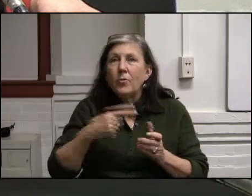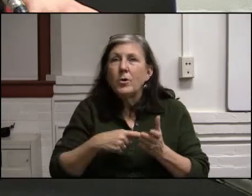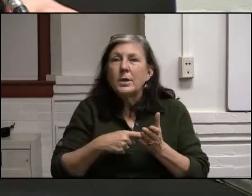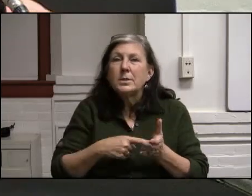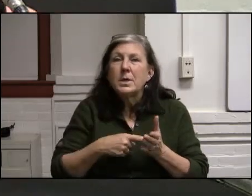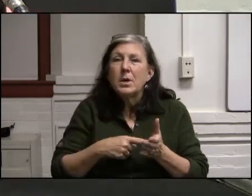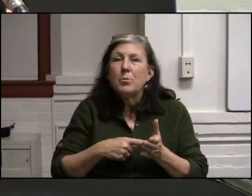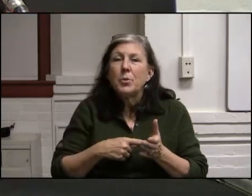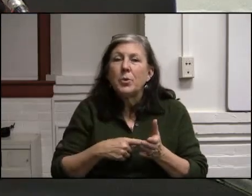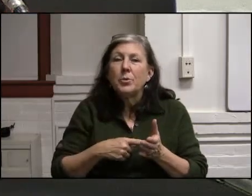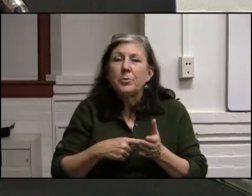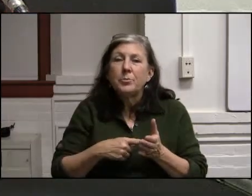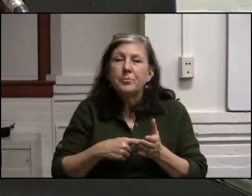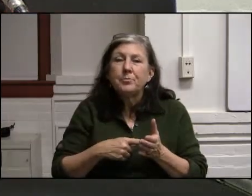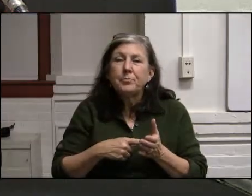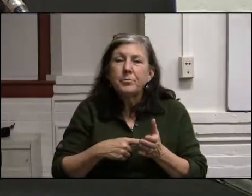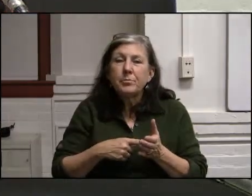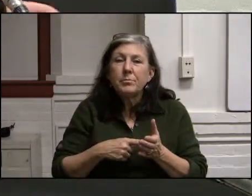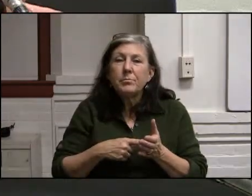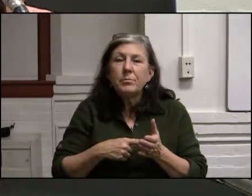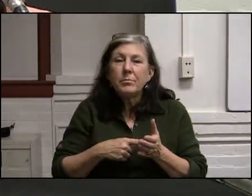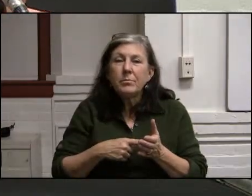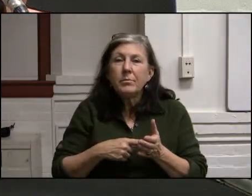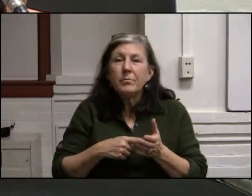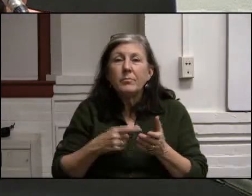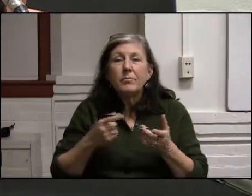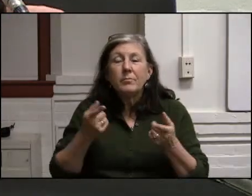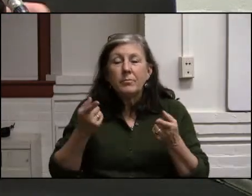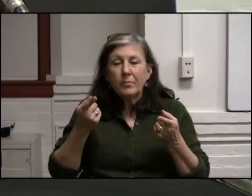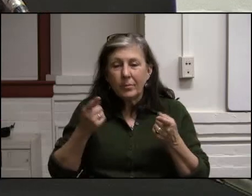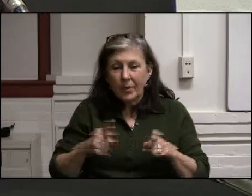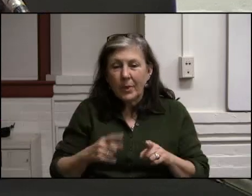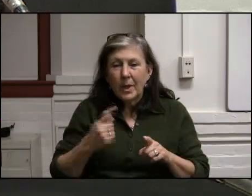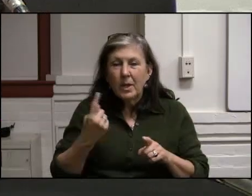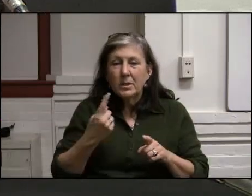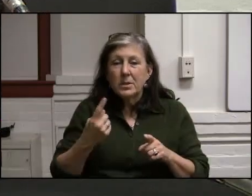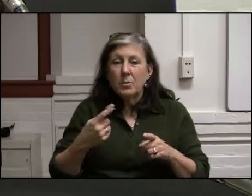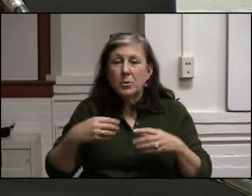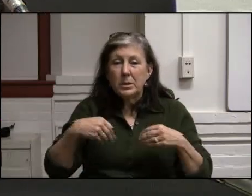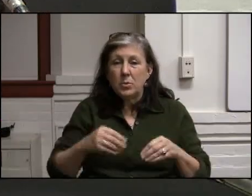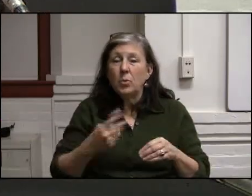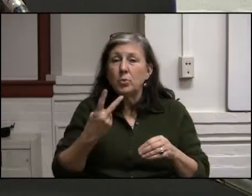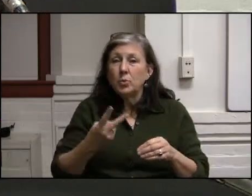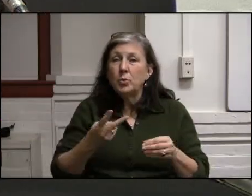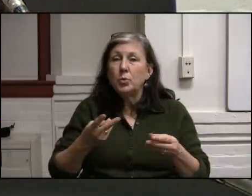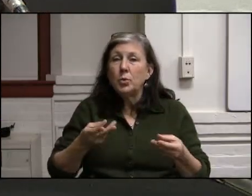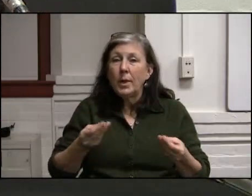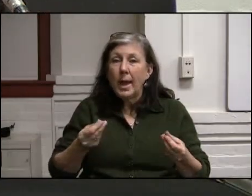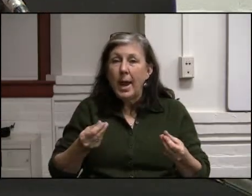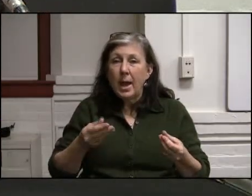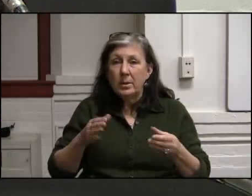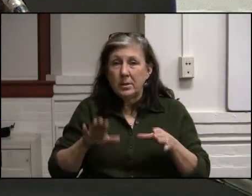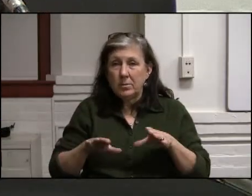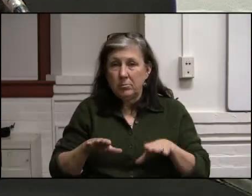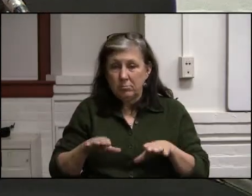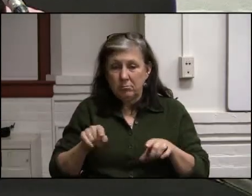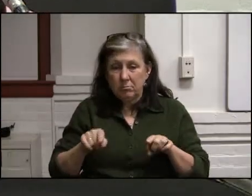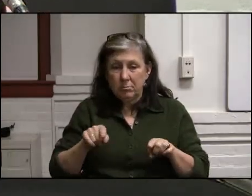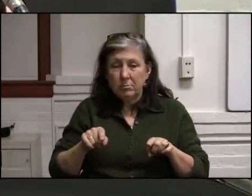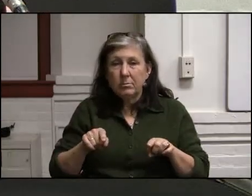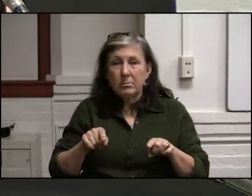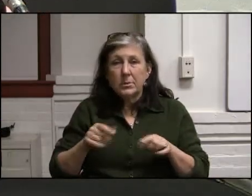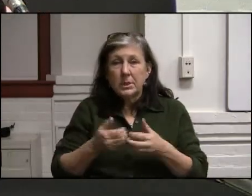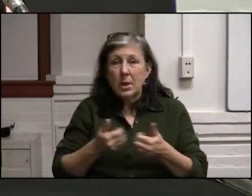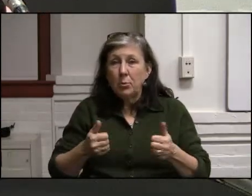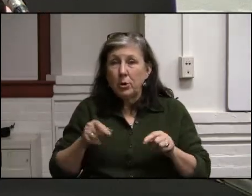one where there was a sale of 2 parcels, each parcel